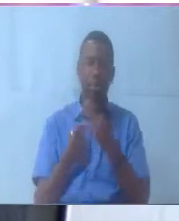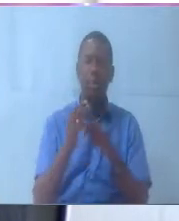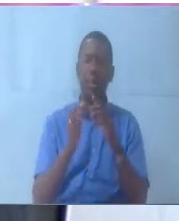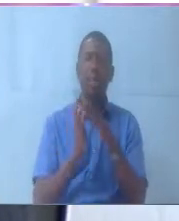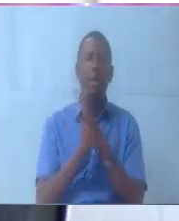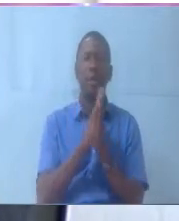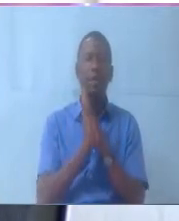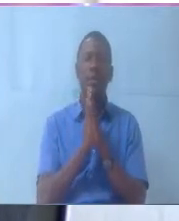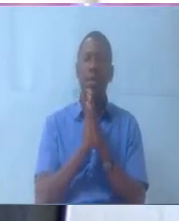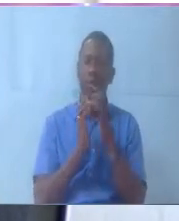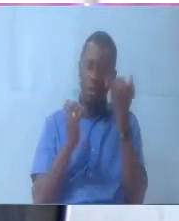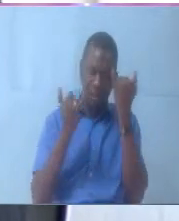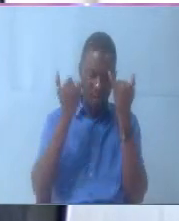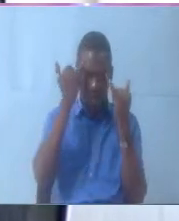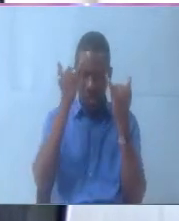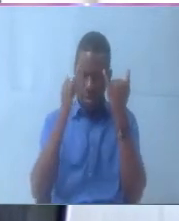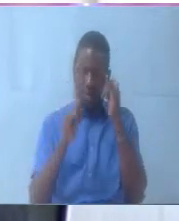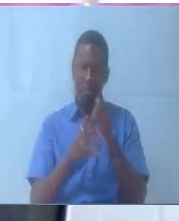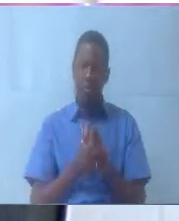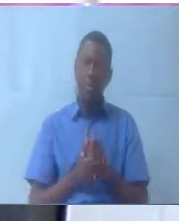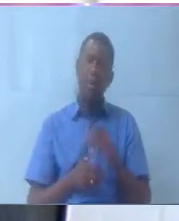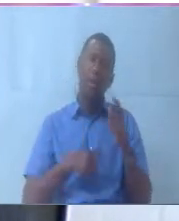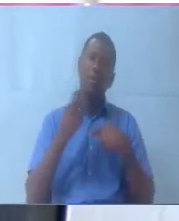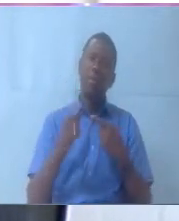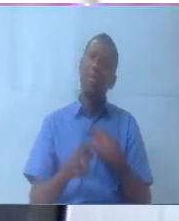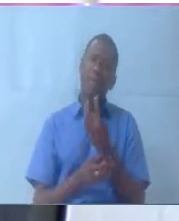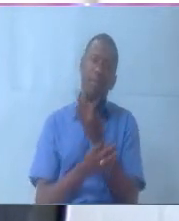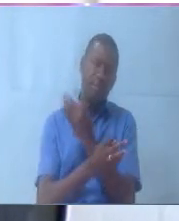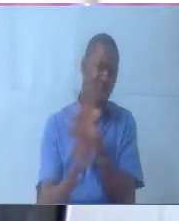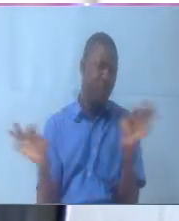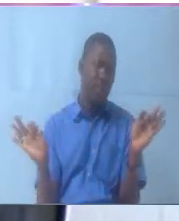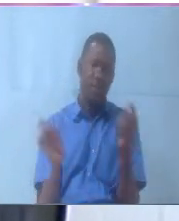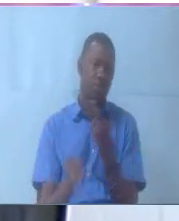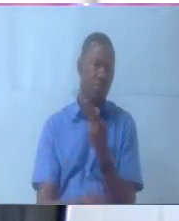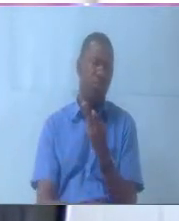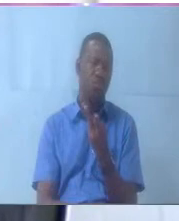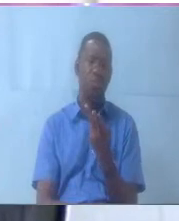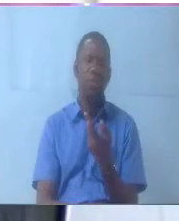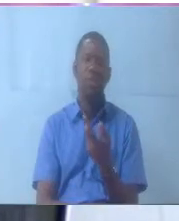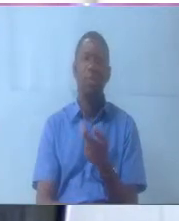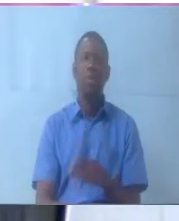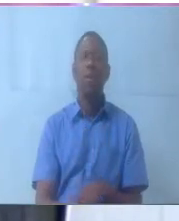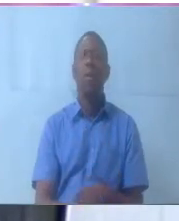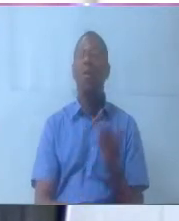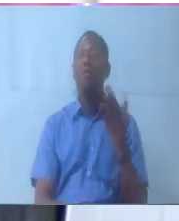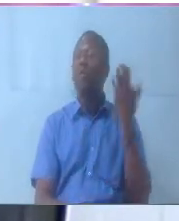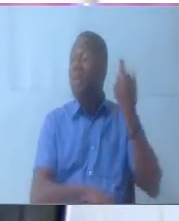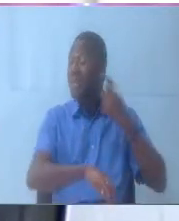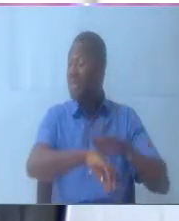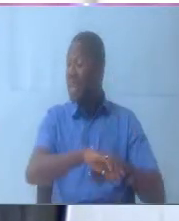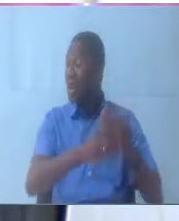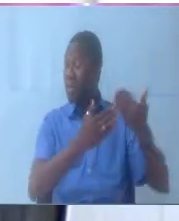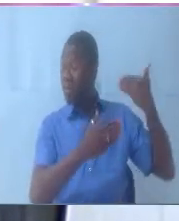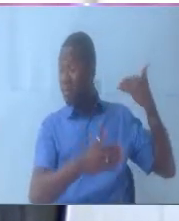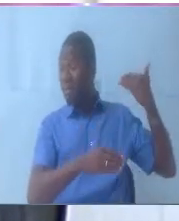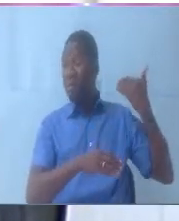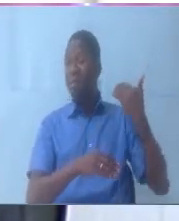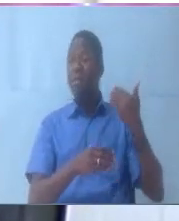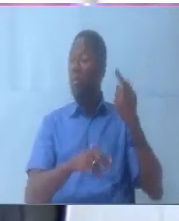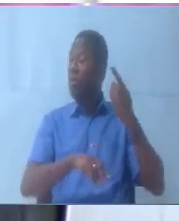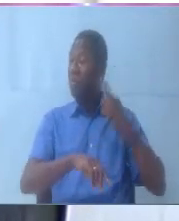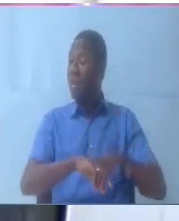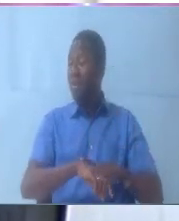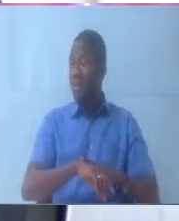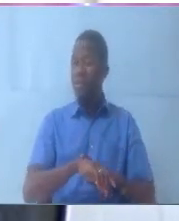nying ka sayin kan kumandi. And they were freed. We da ye fanso tenne ye bula. And from that moment on, bari kabo tembo